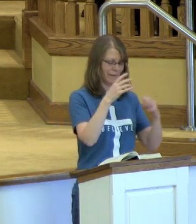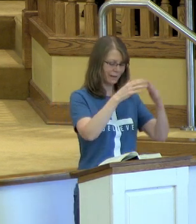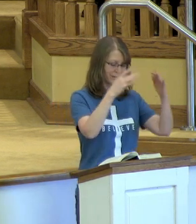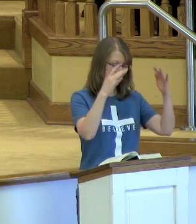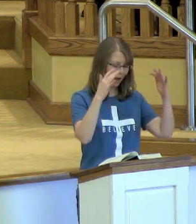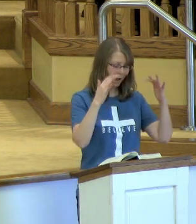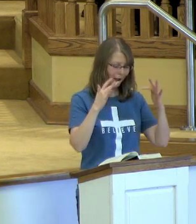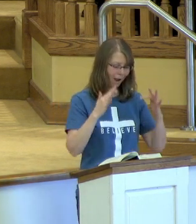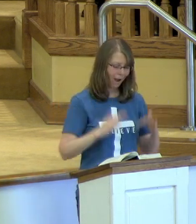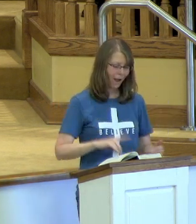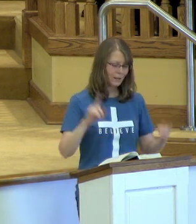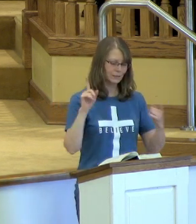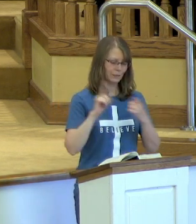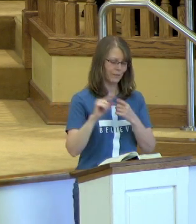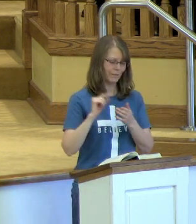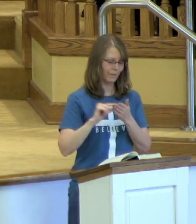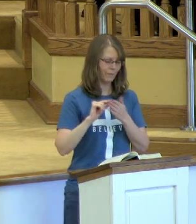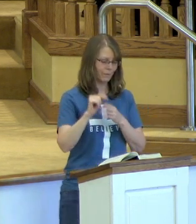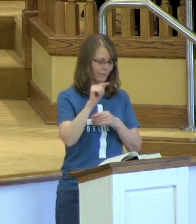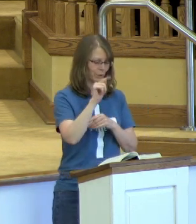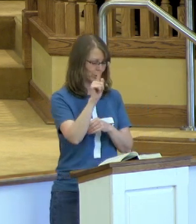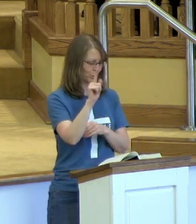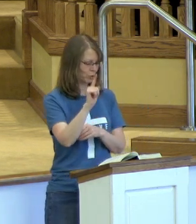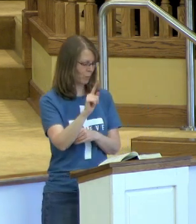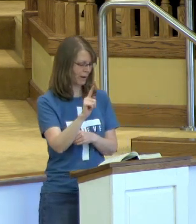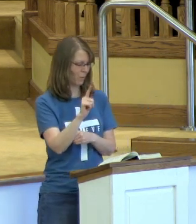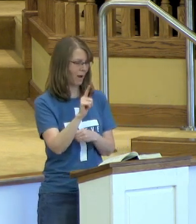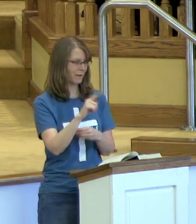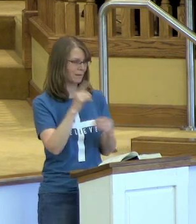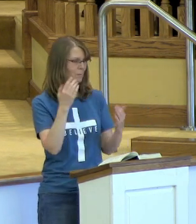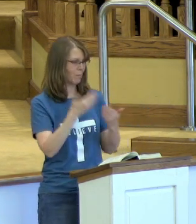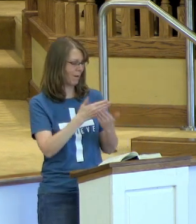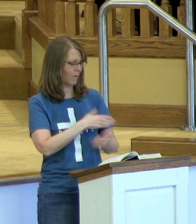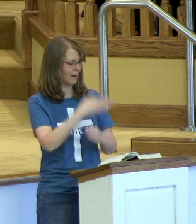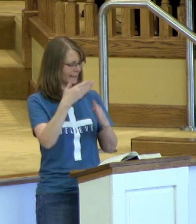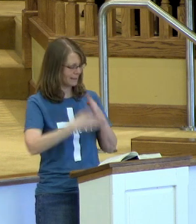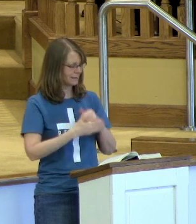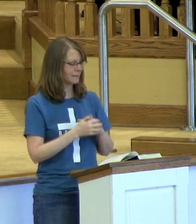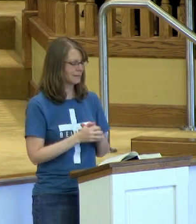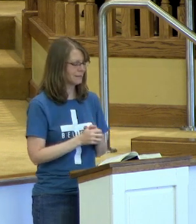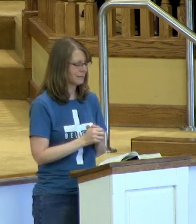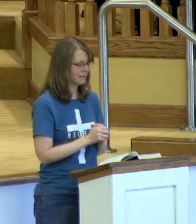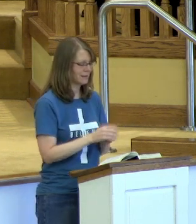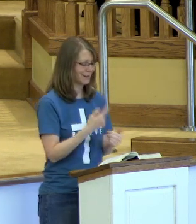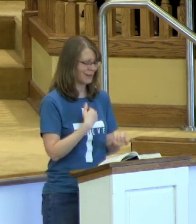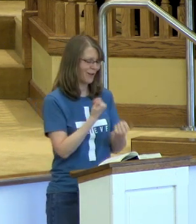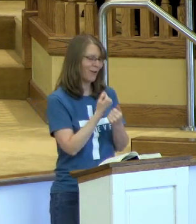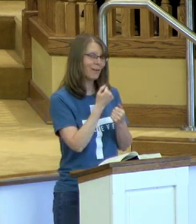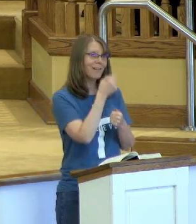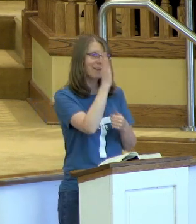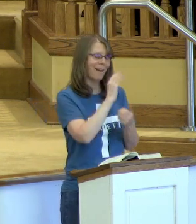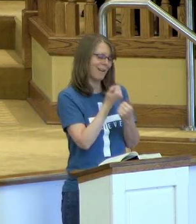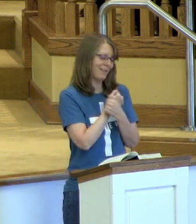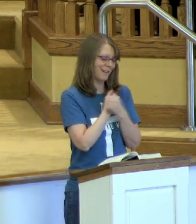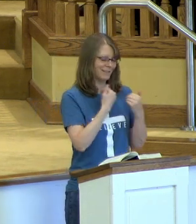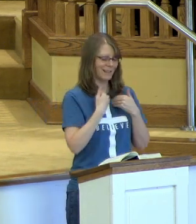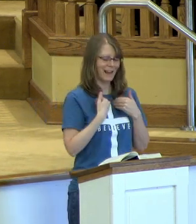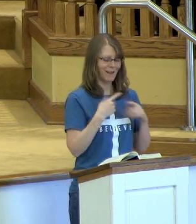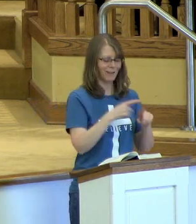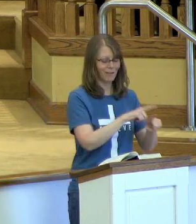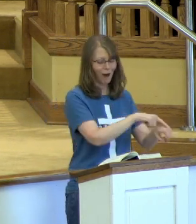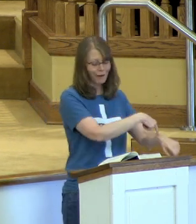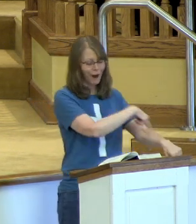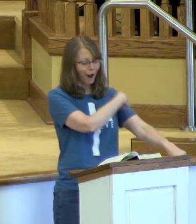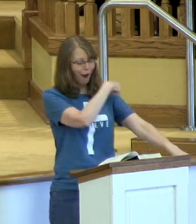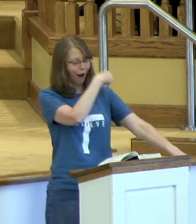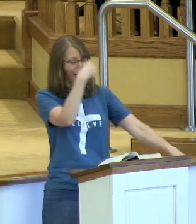21. So I know English teachers say not to avoid run-on sentences, but God didn't get that memo. God likes to have long sentences. But tonight